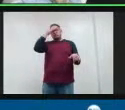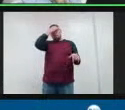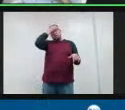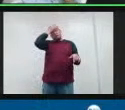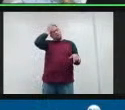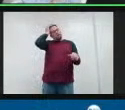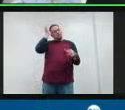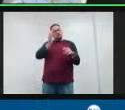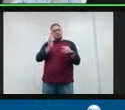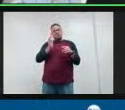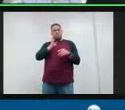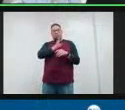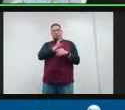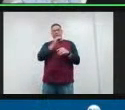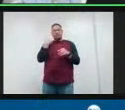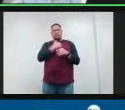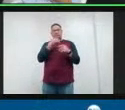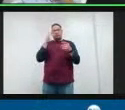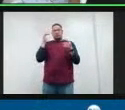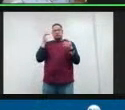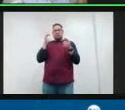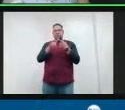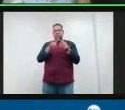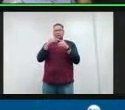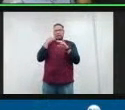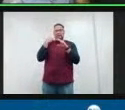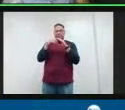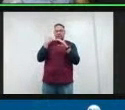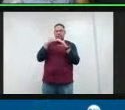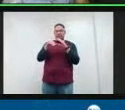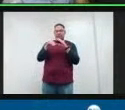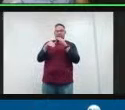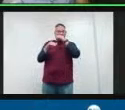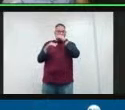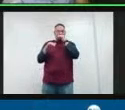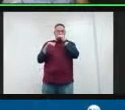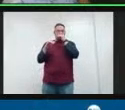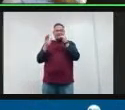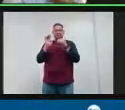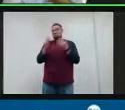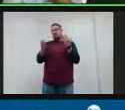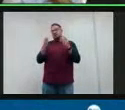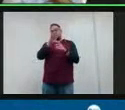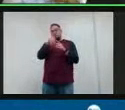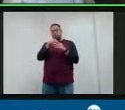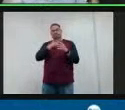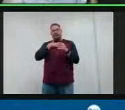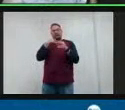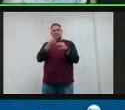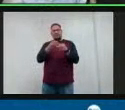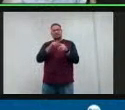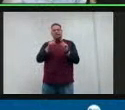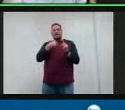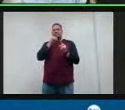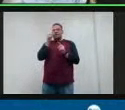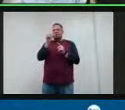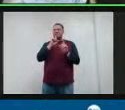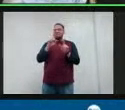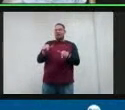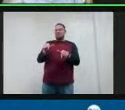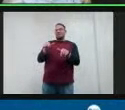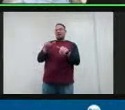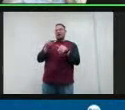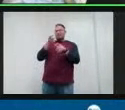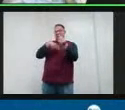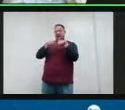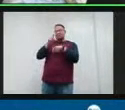board member to the email, which might have included my name. But I'm not responding as on behalf of the